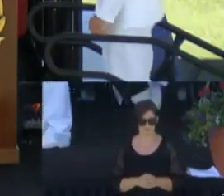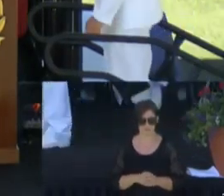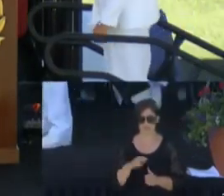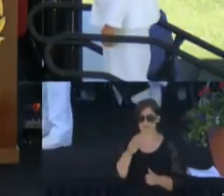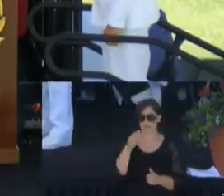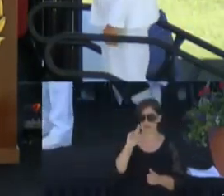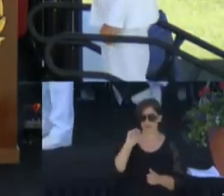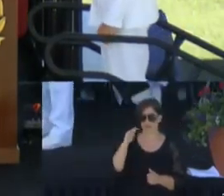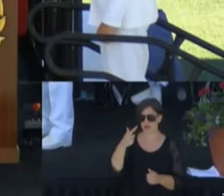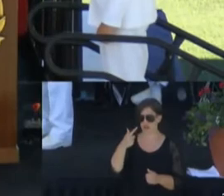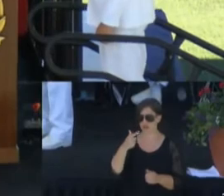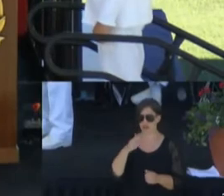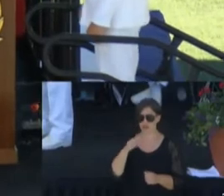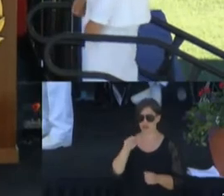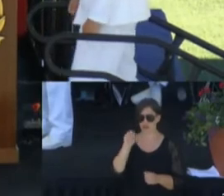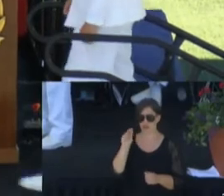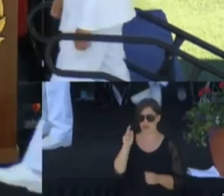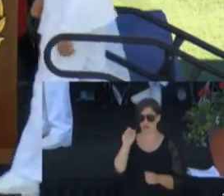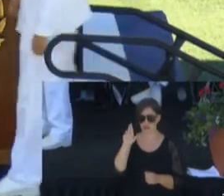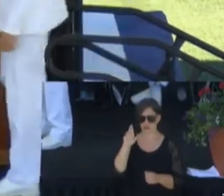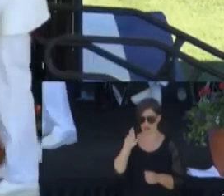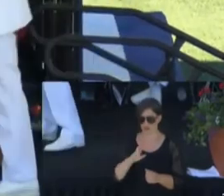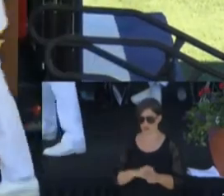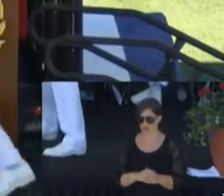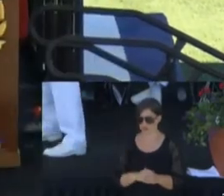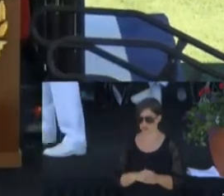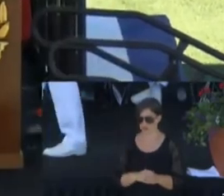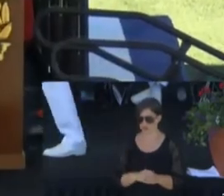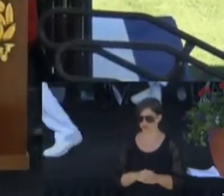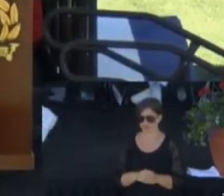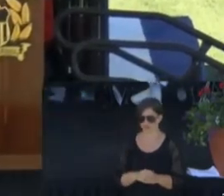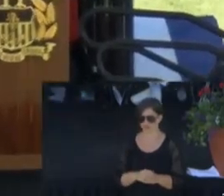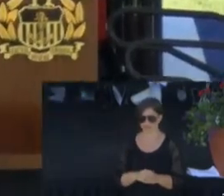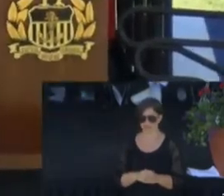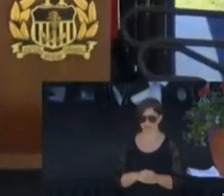Craig Omer Zubachevich Jr.